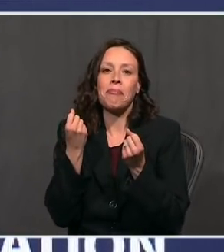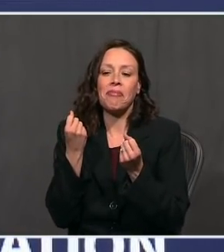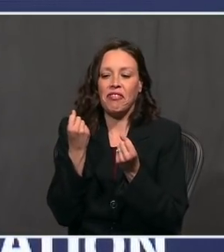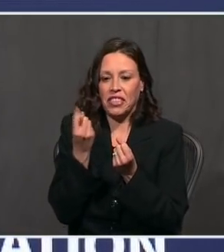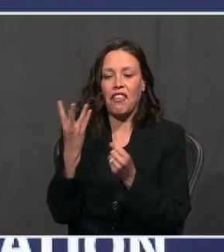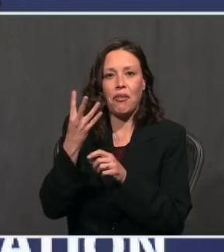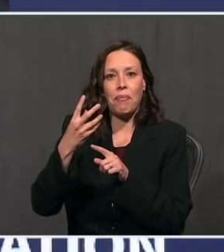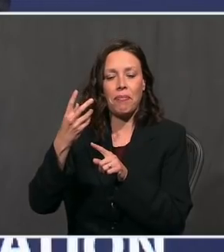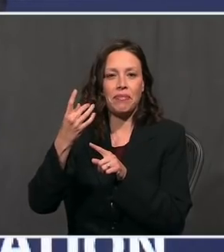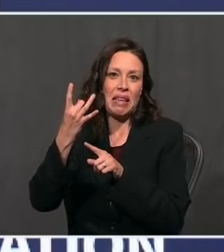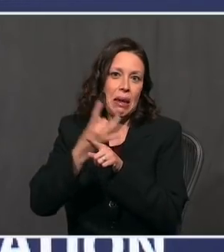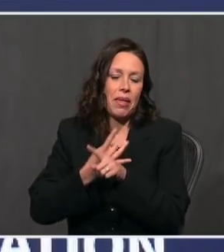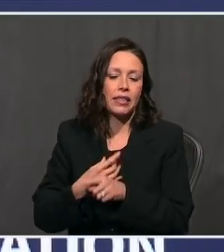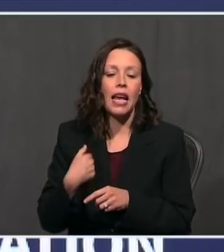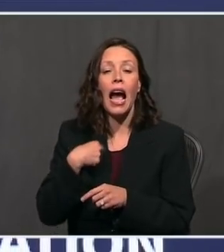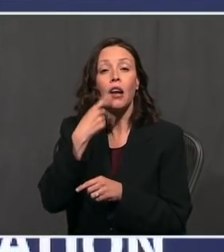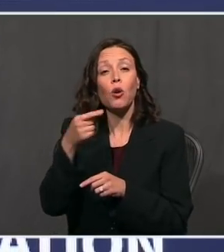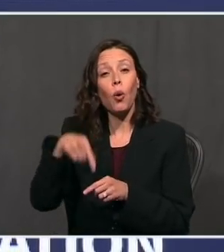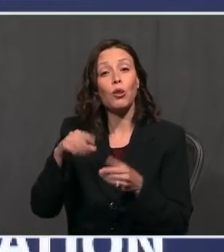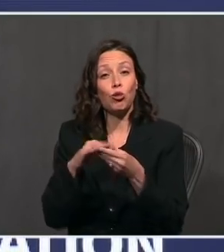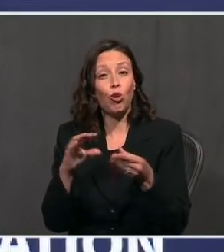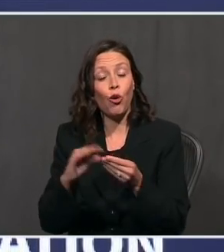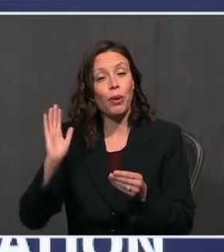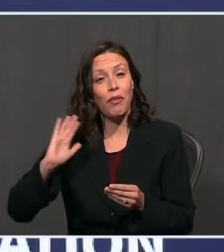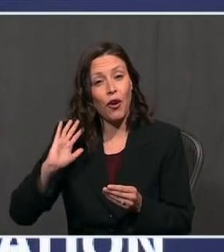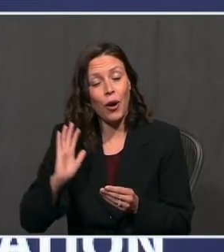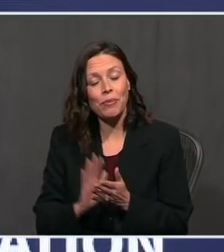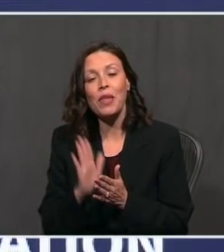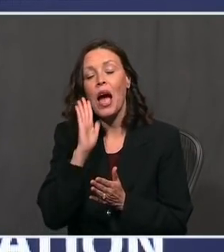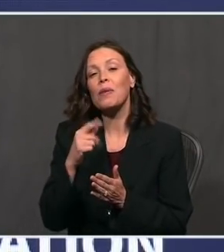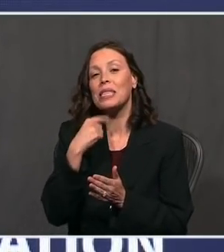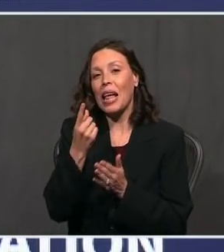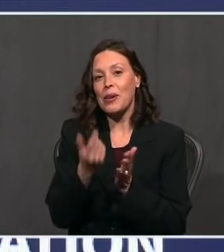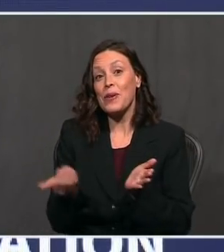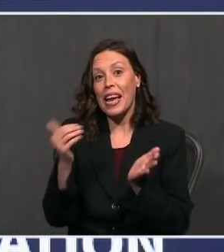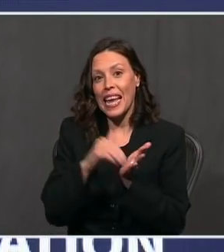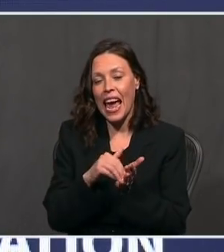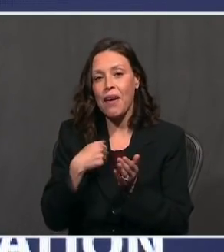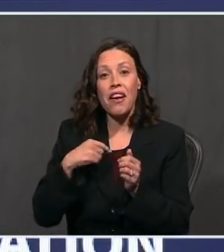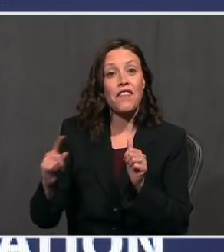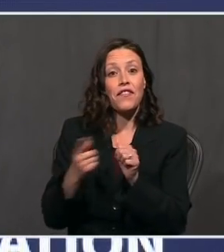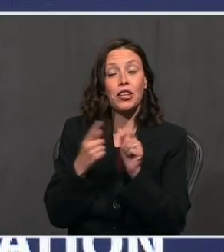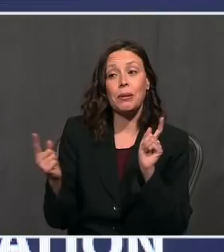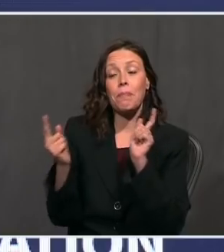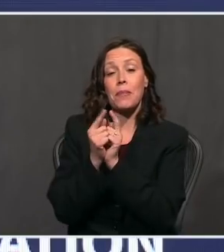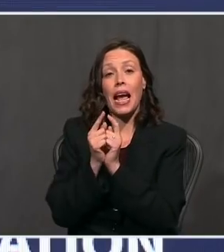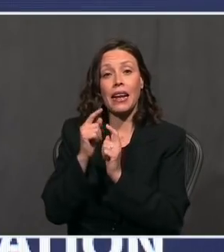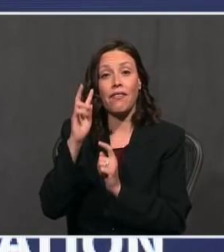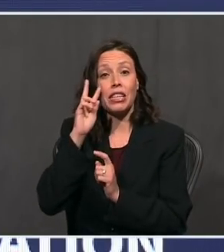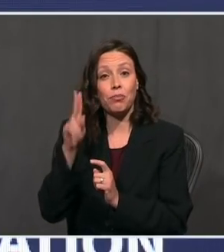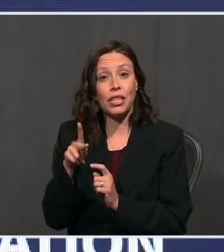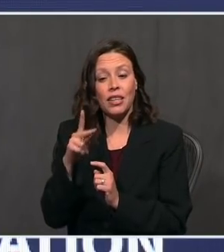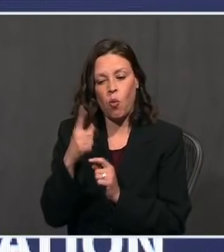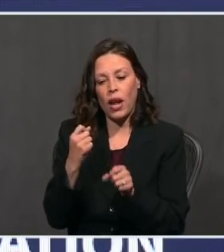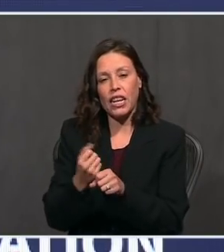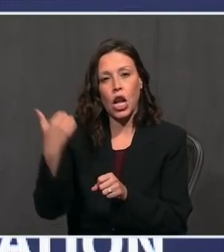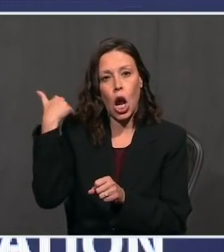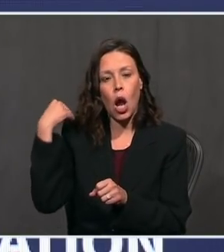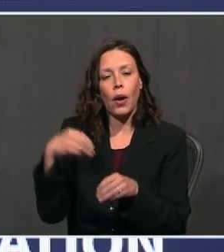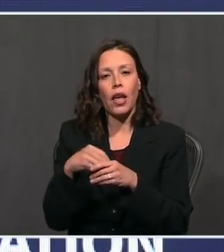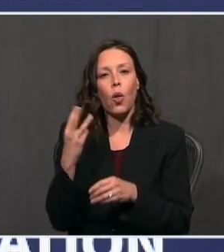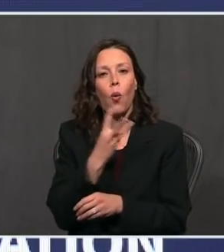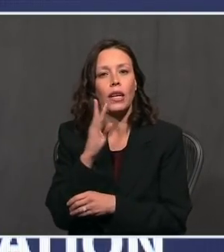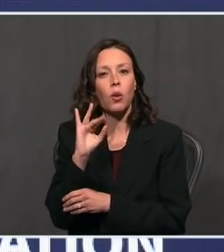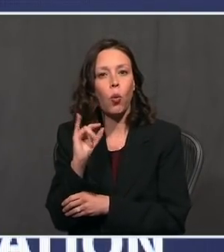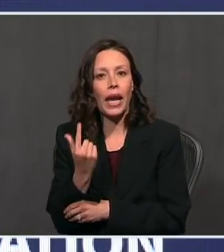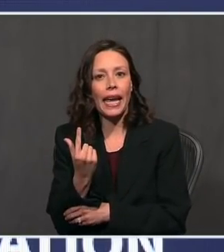told this story before, and I'll tell it once more. When I first met him about a year ago, I was in the West Wing, and anyone